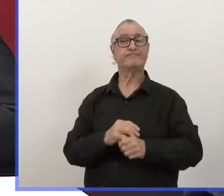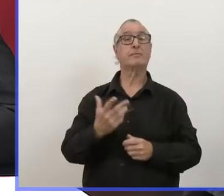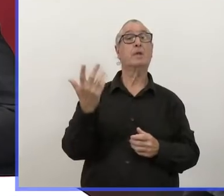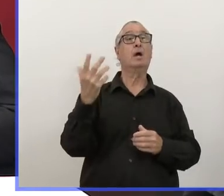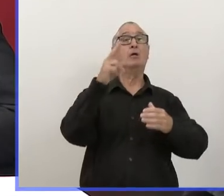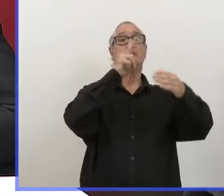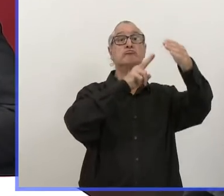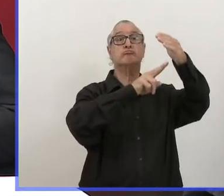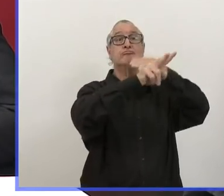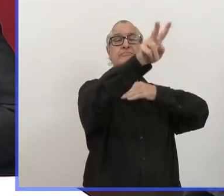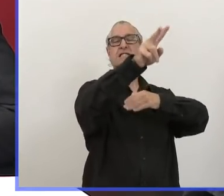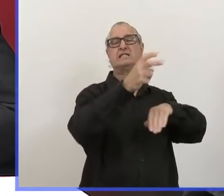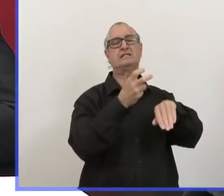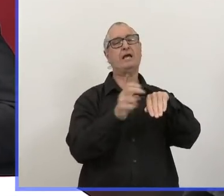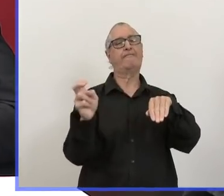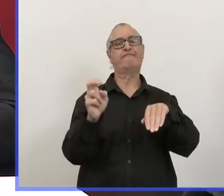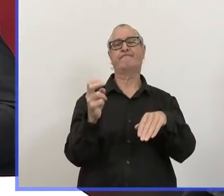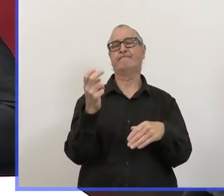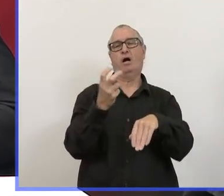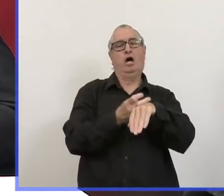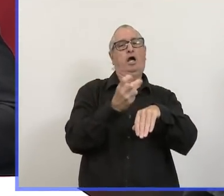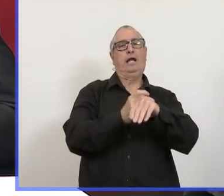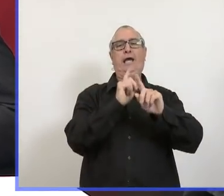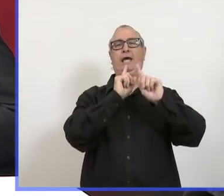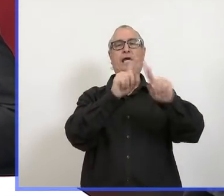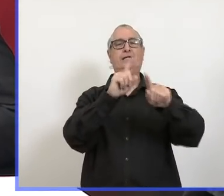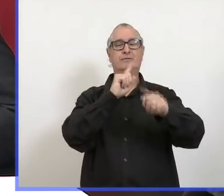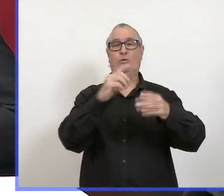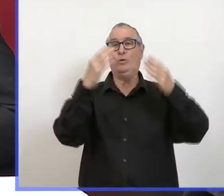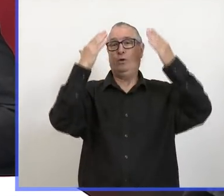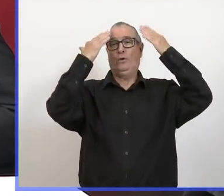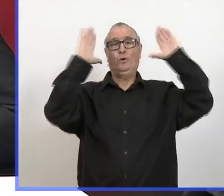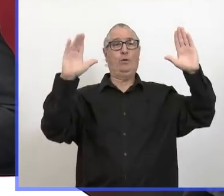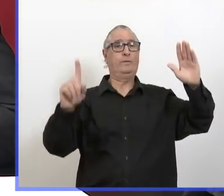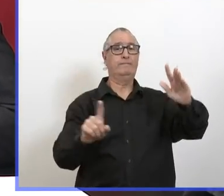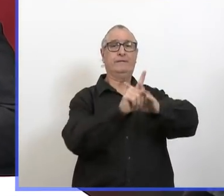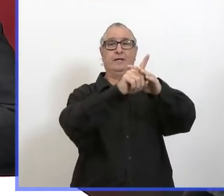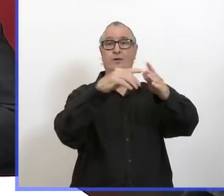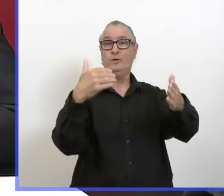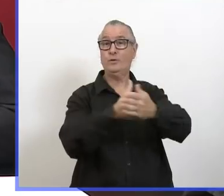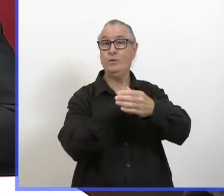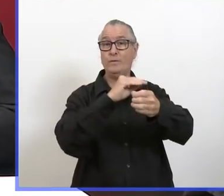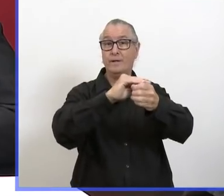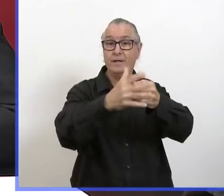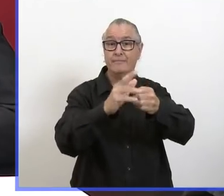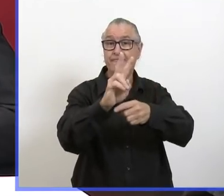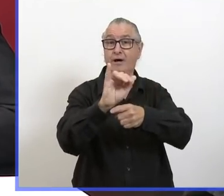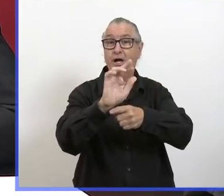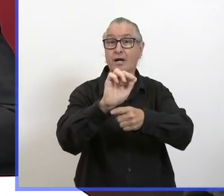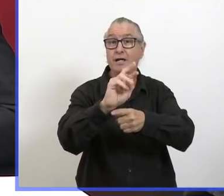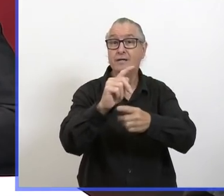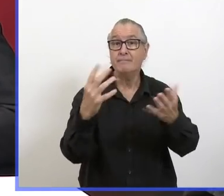come along. And even with the known variants, I think there's some question marks there in relation to true vaccine effectiveness with one and two